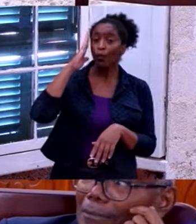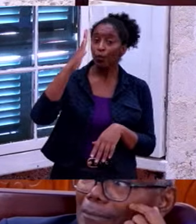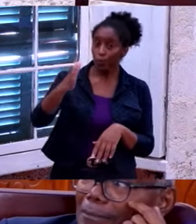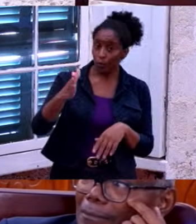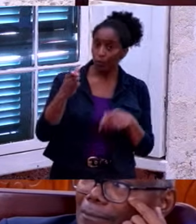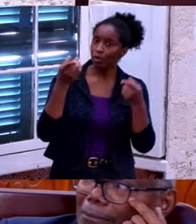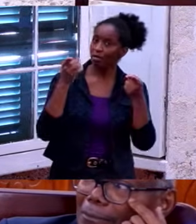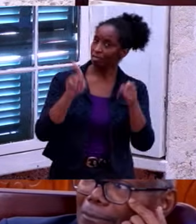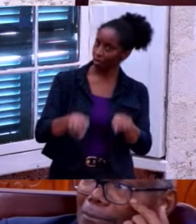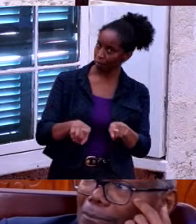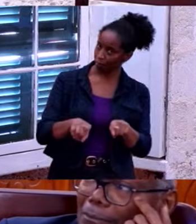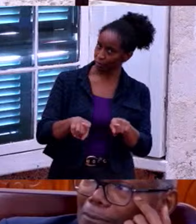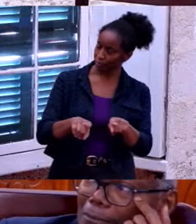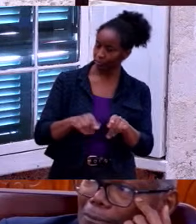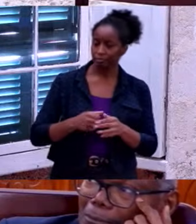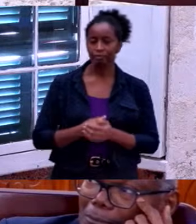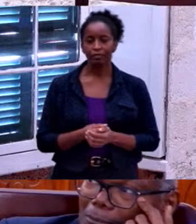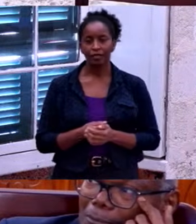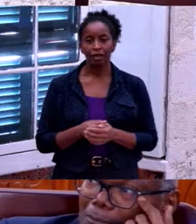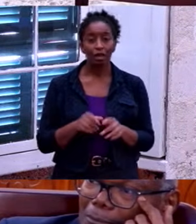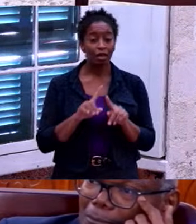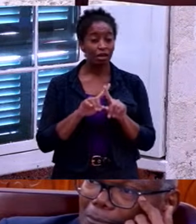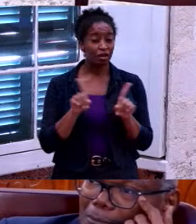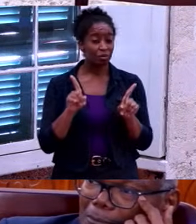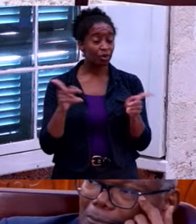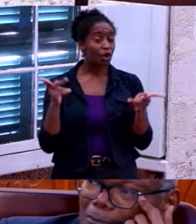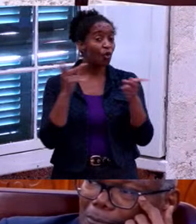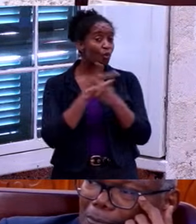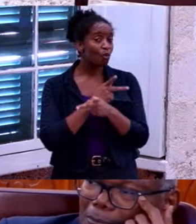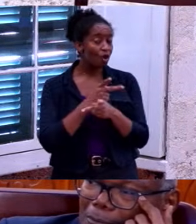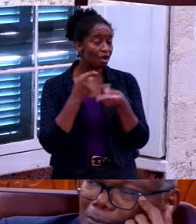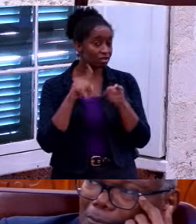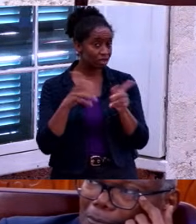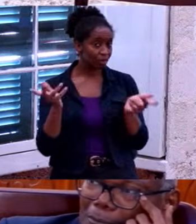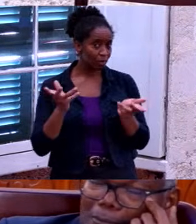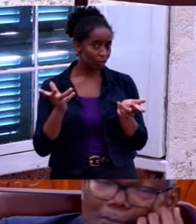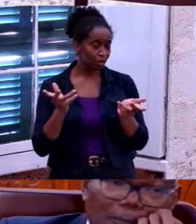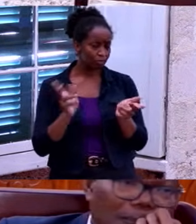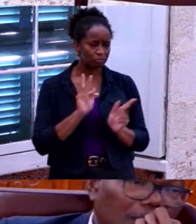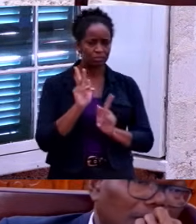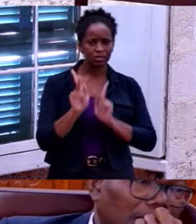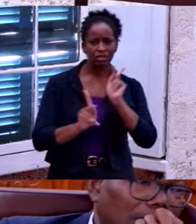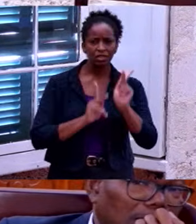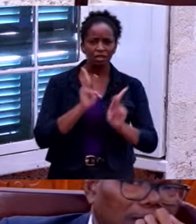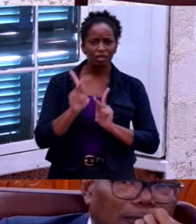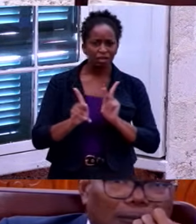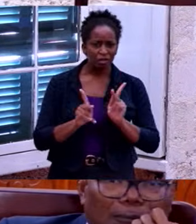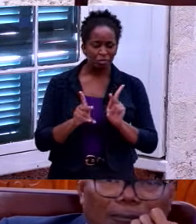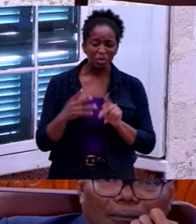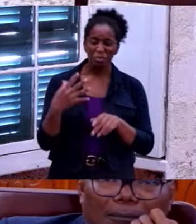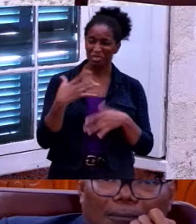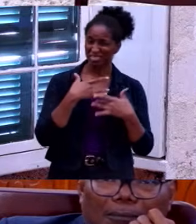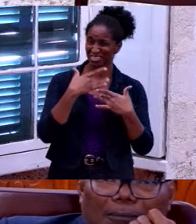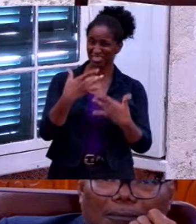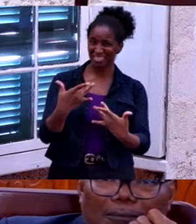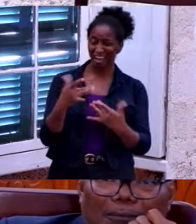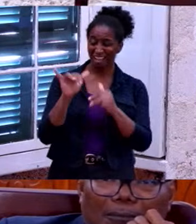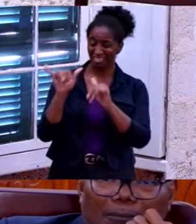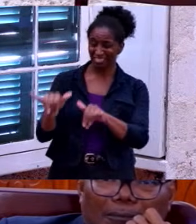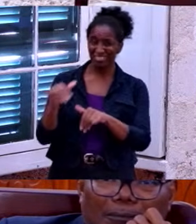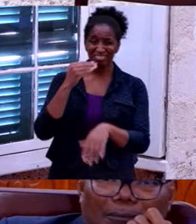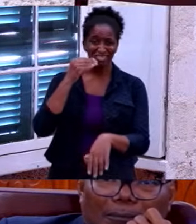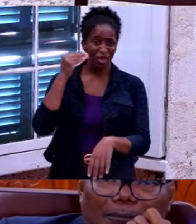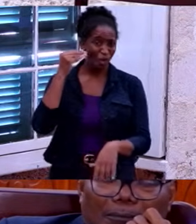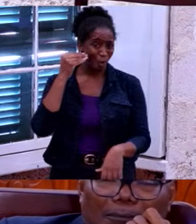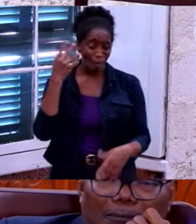had a much more mobile population, so that people were hardly home. When you